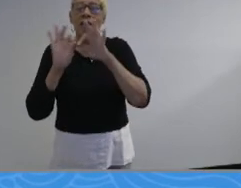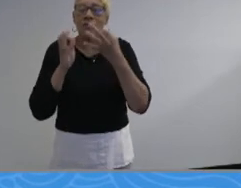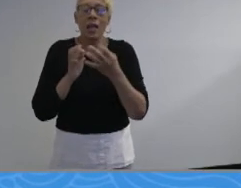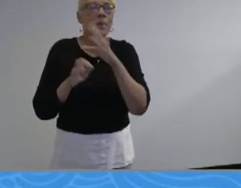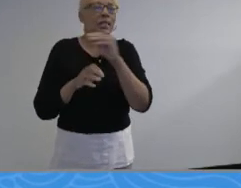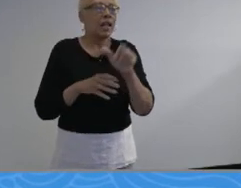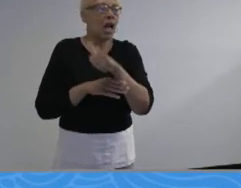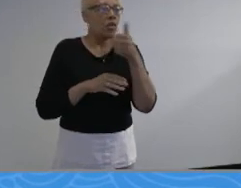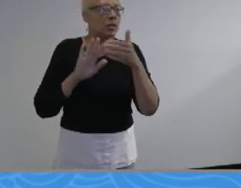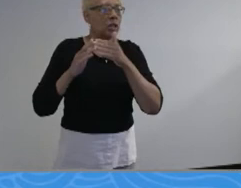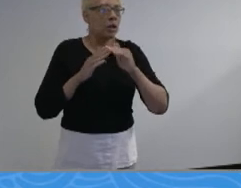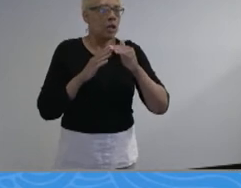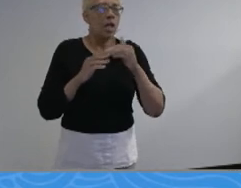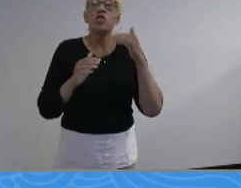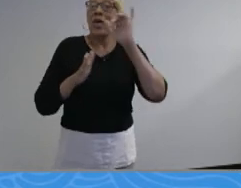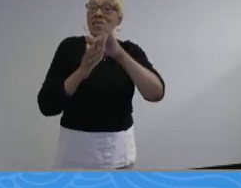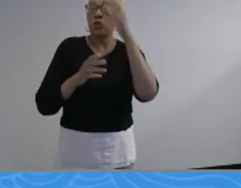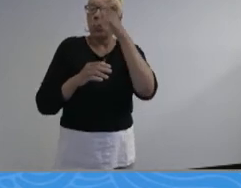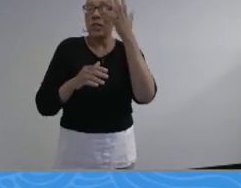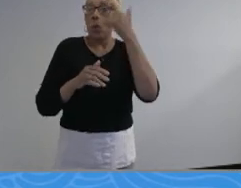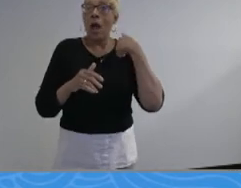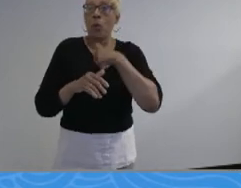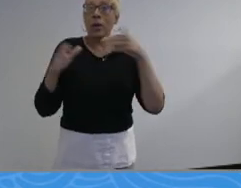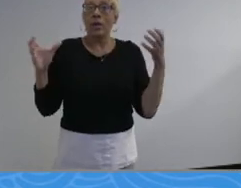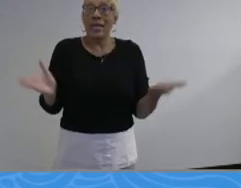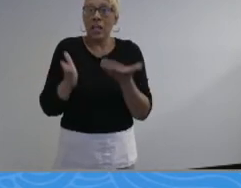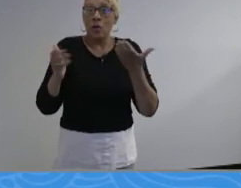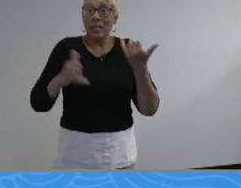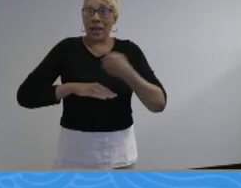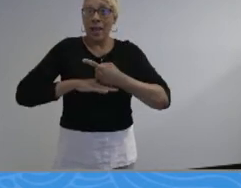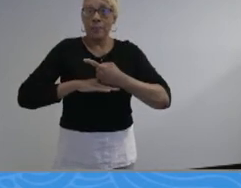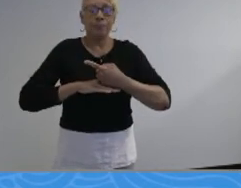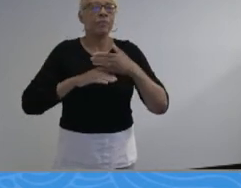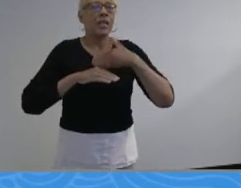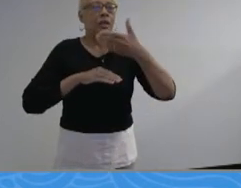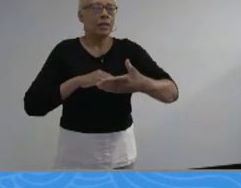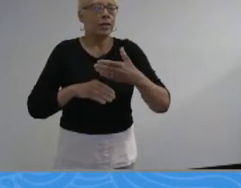stakeholders. So that's why we're all here today. Next slide, please.